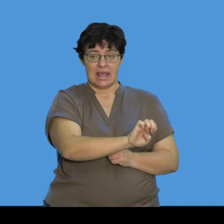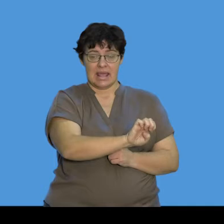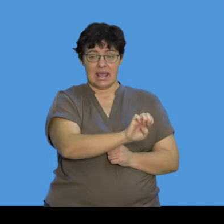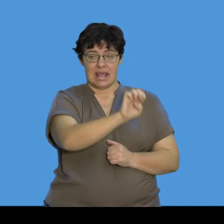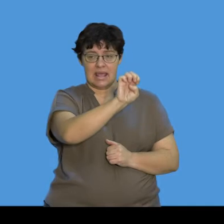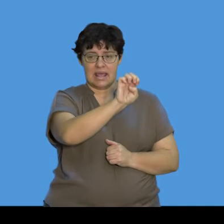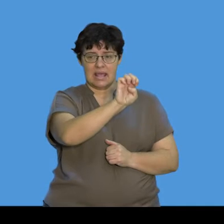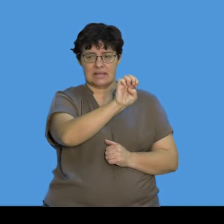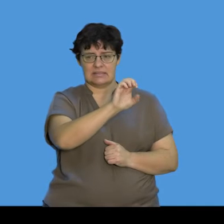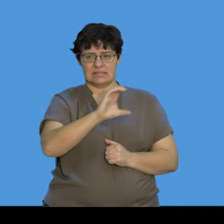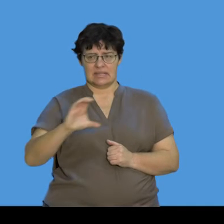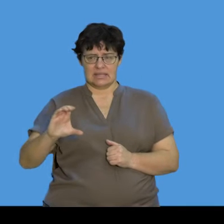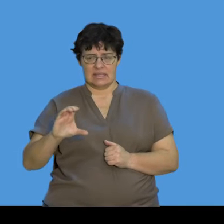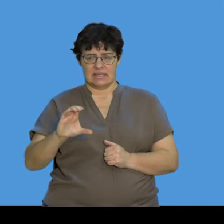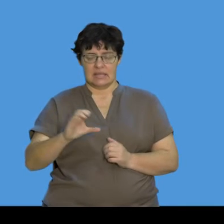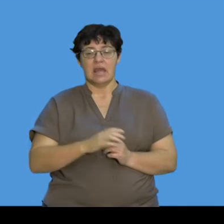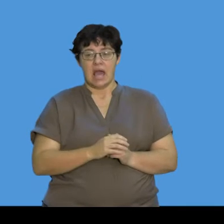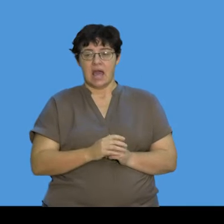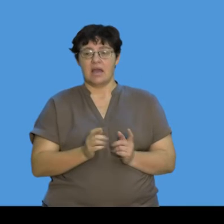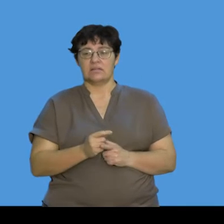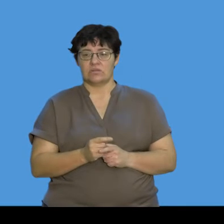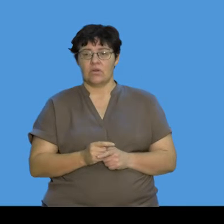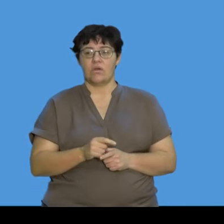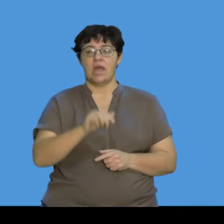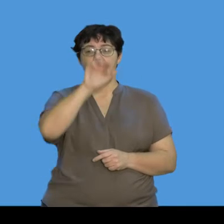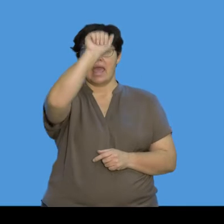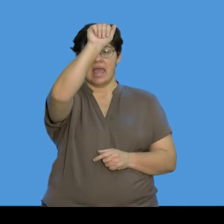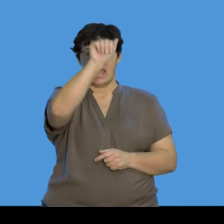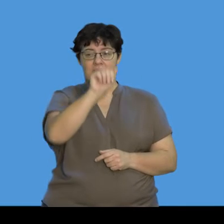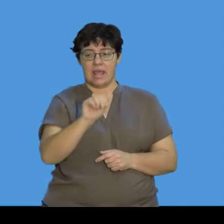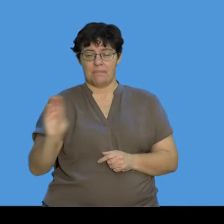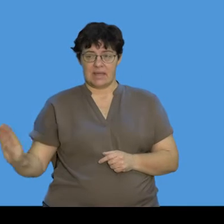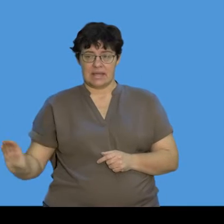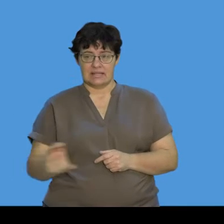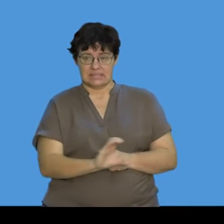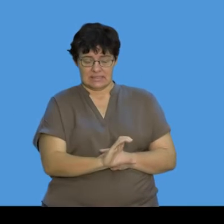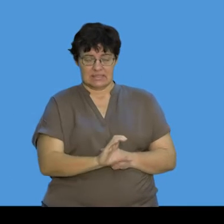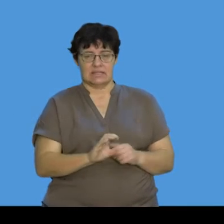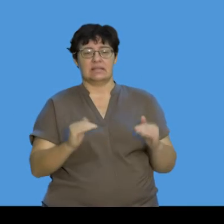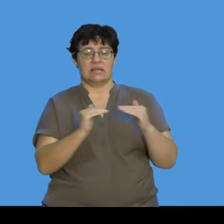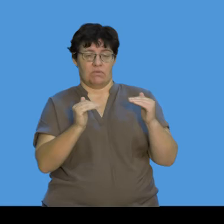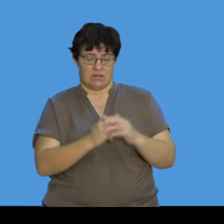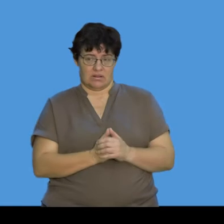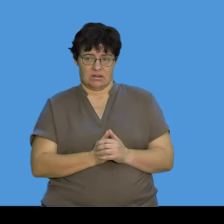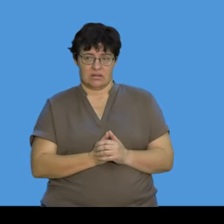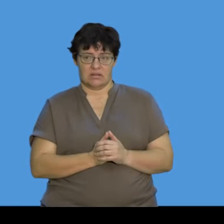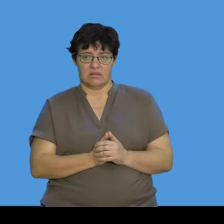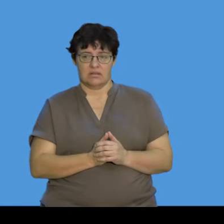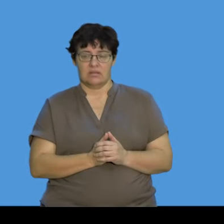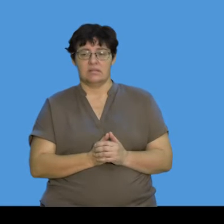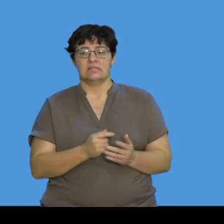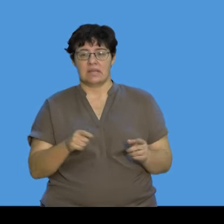is similar to the bigger triangle, which is ABC. And also prove that the